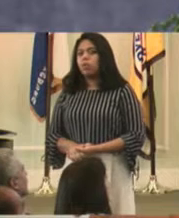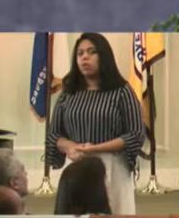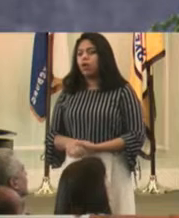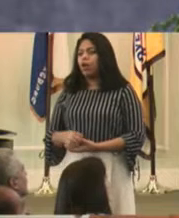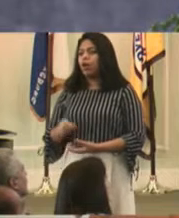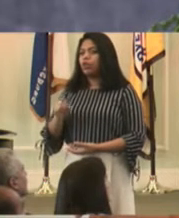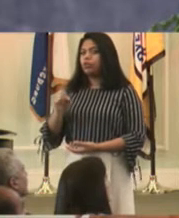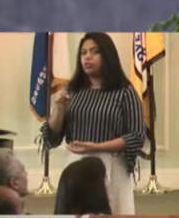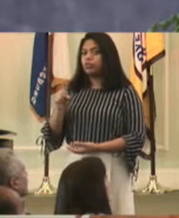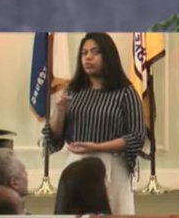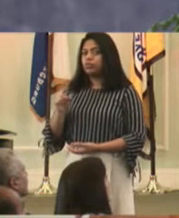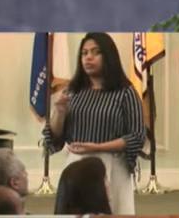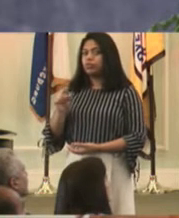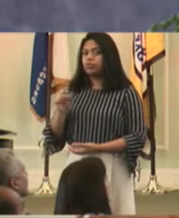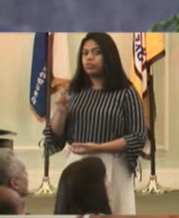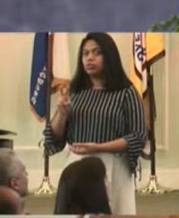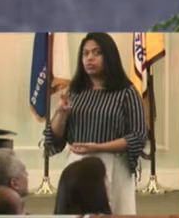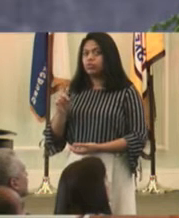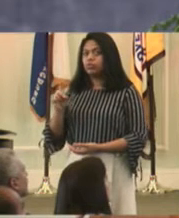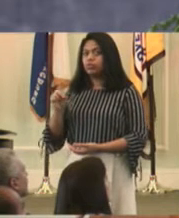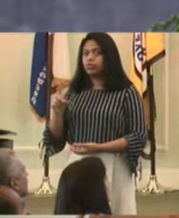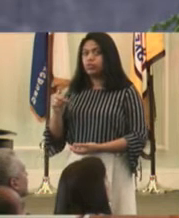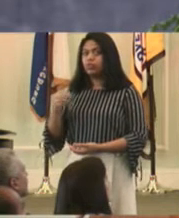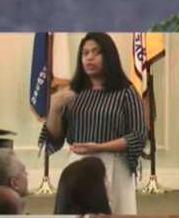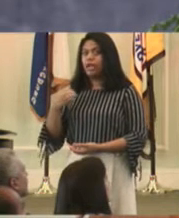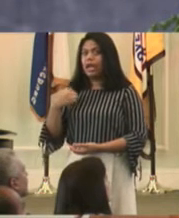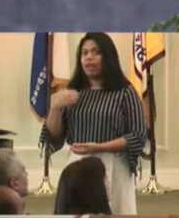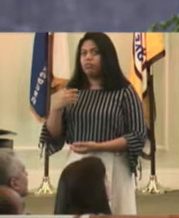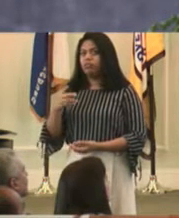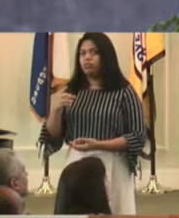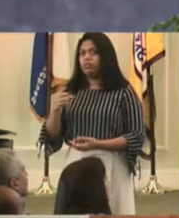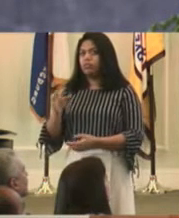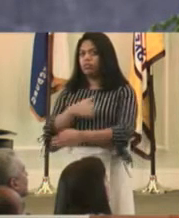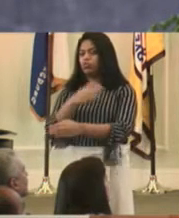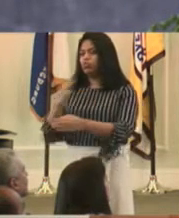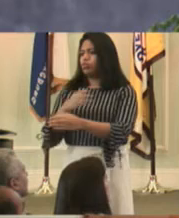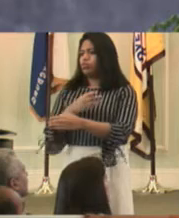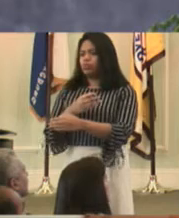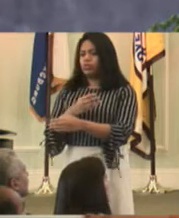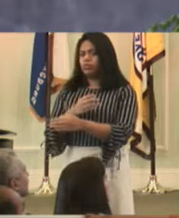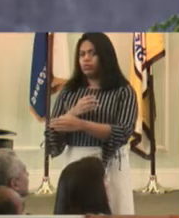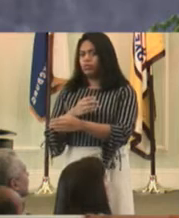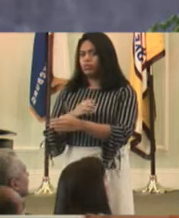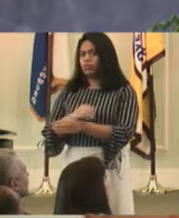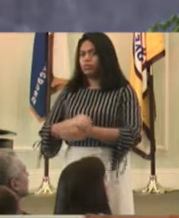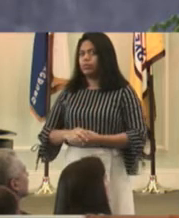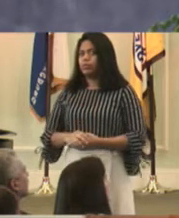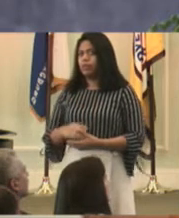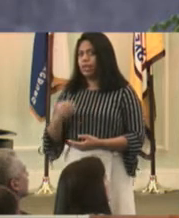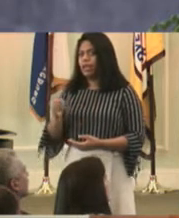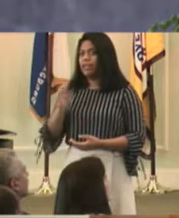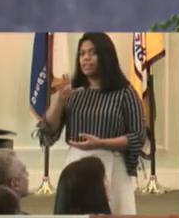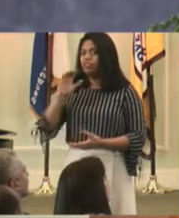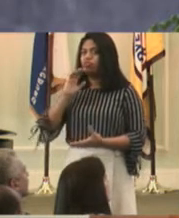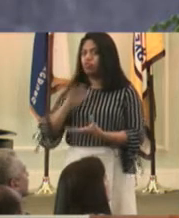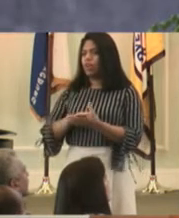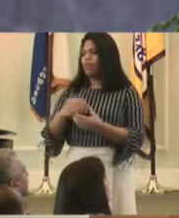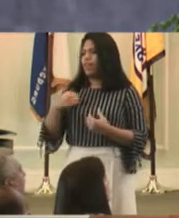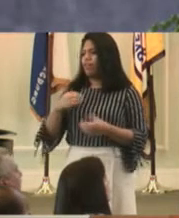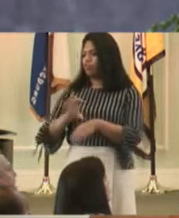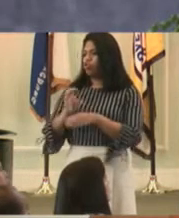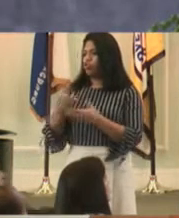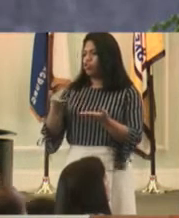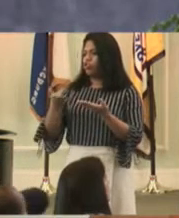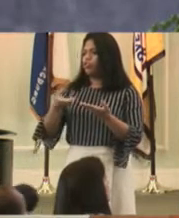the 21st, we'll have Michael Harris in concert. I think he's also having the service, him and his wife, that morning. So come out. You'll be blessed by